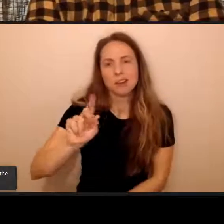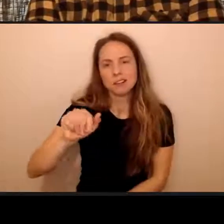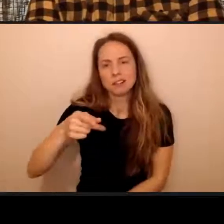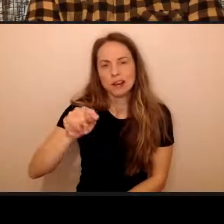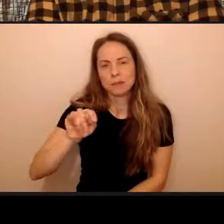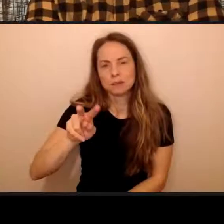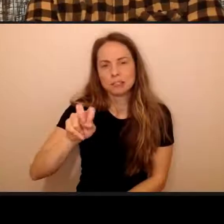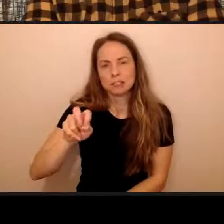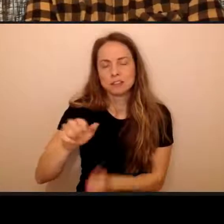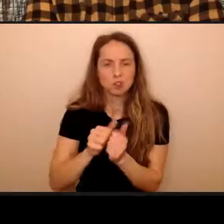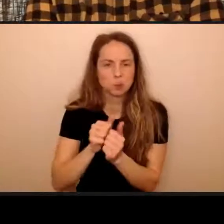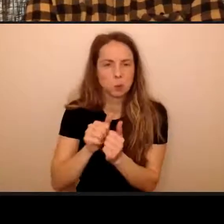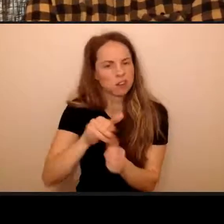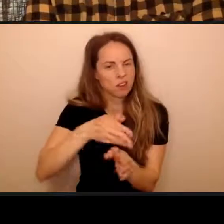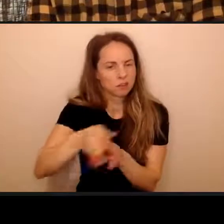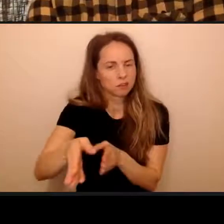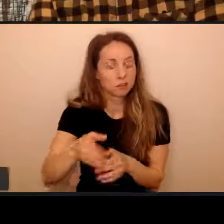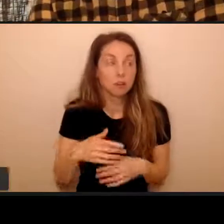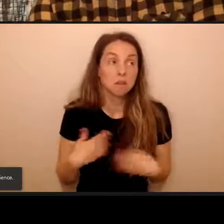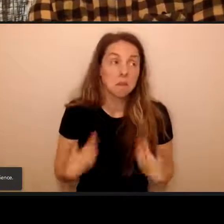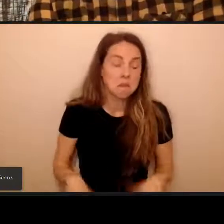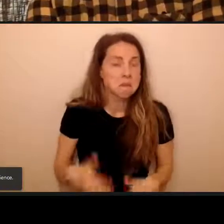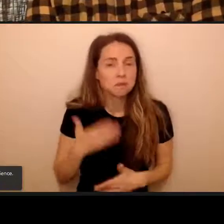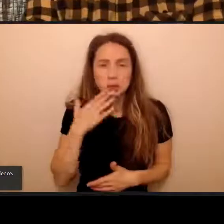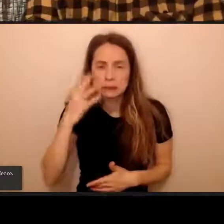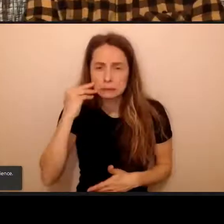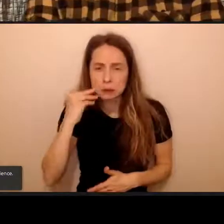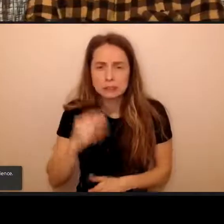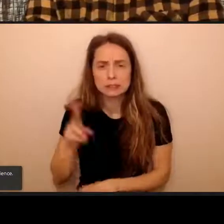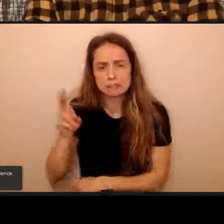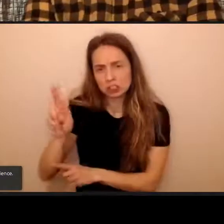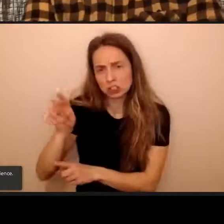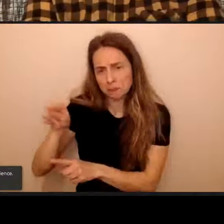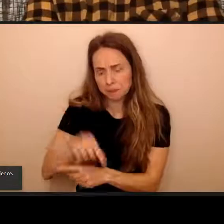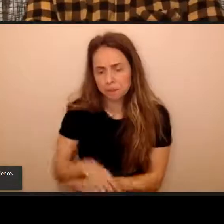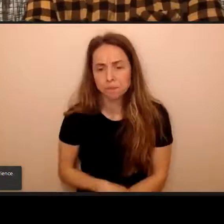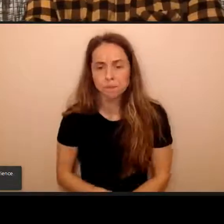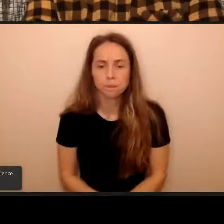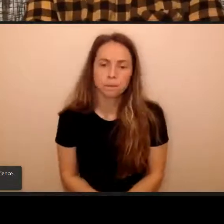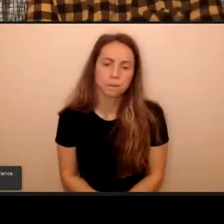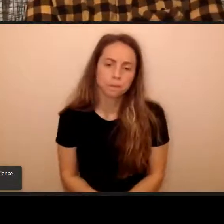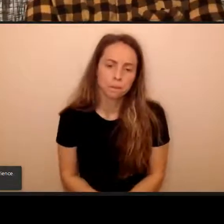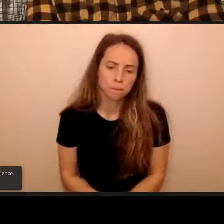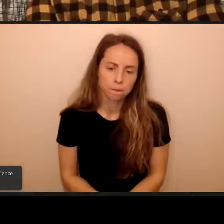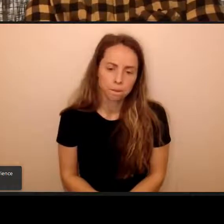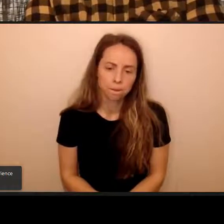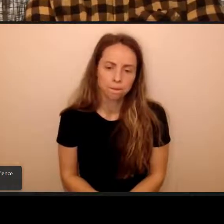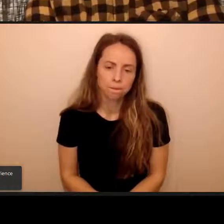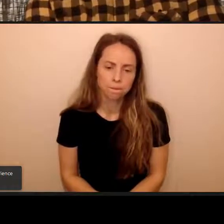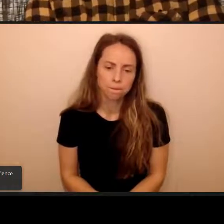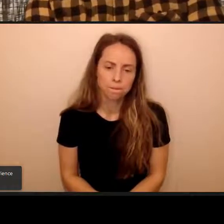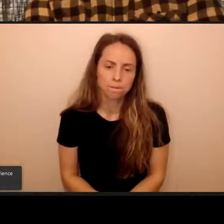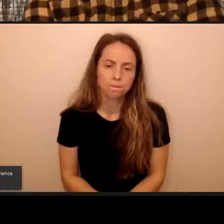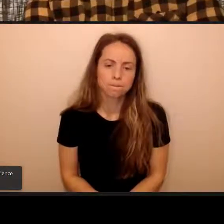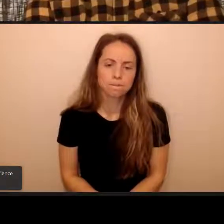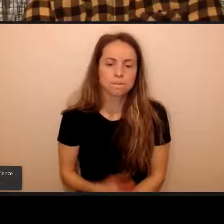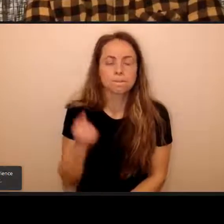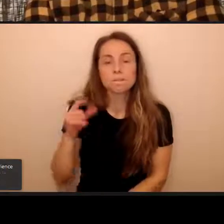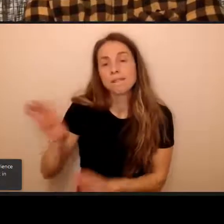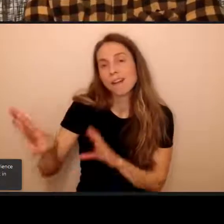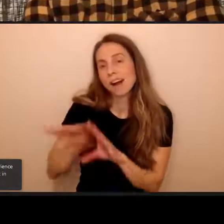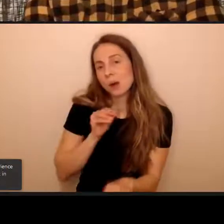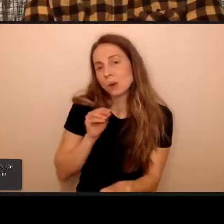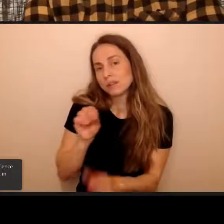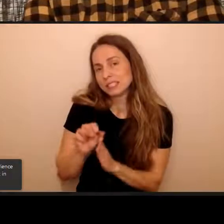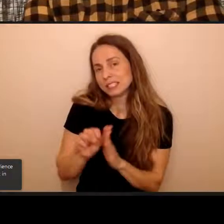Yeah, so it was a good experience. I had to, so as an out-of-state student in Illinois, I